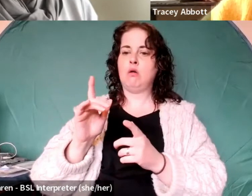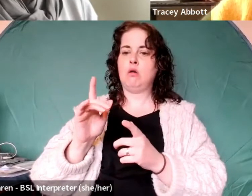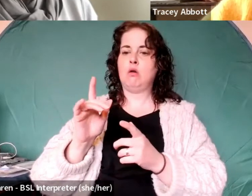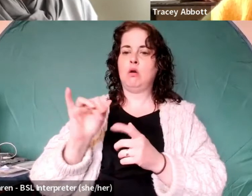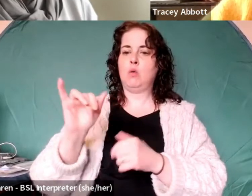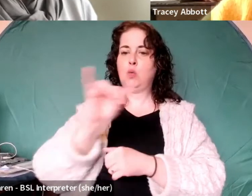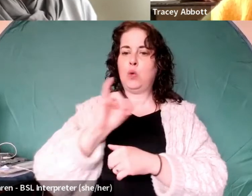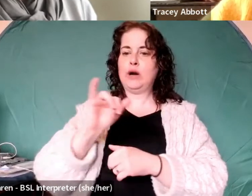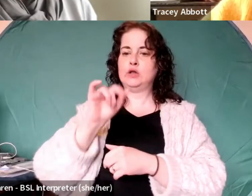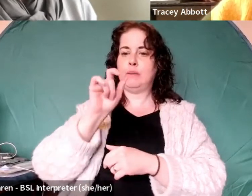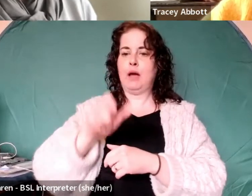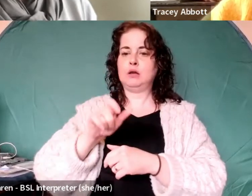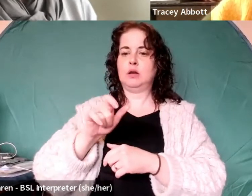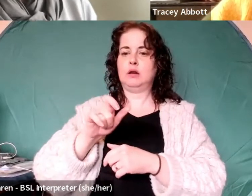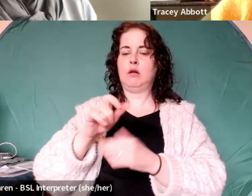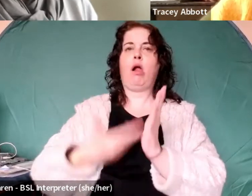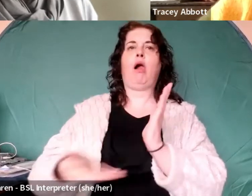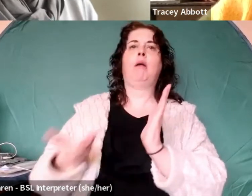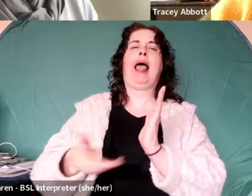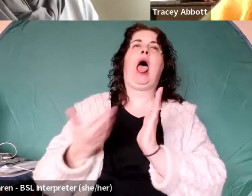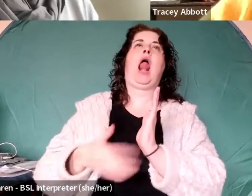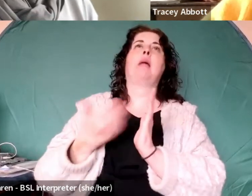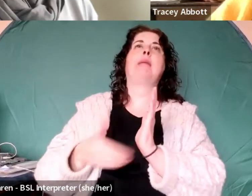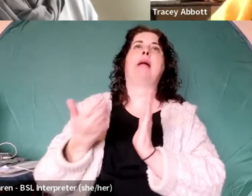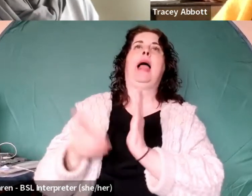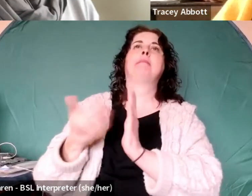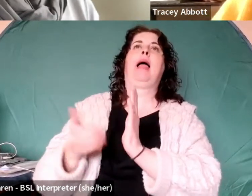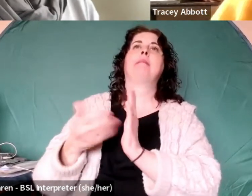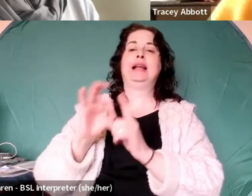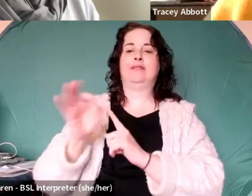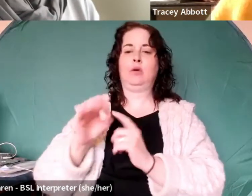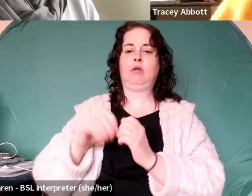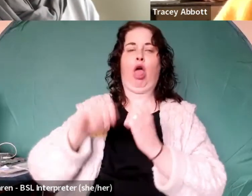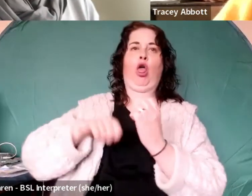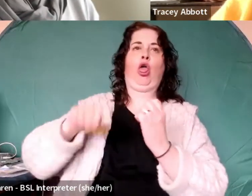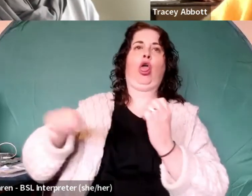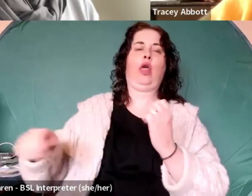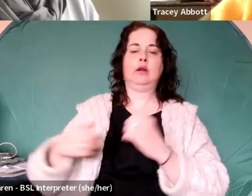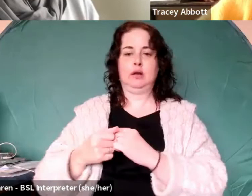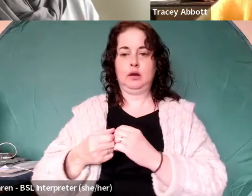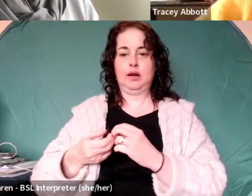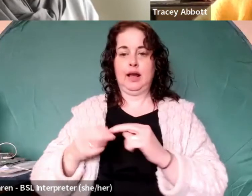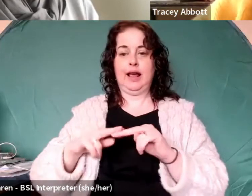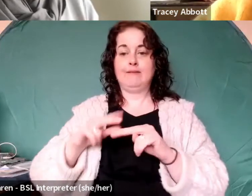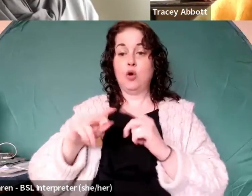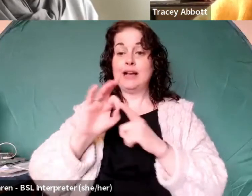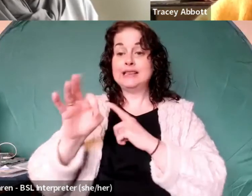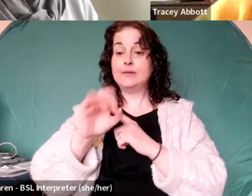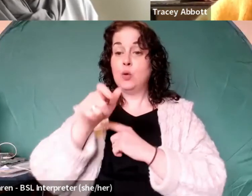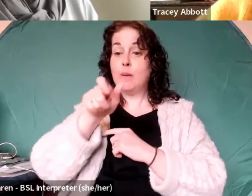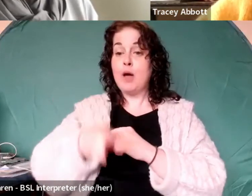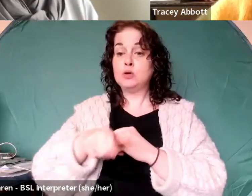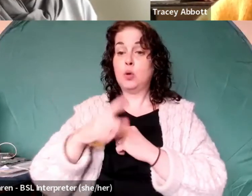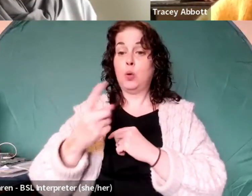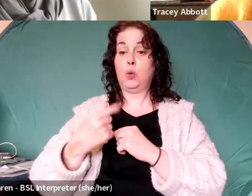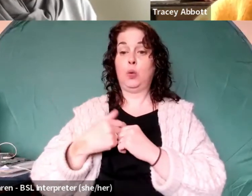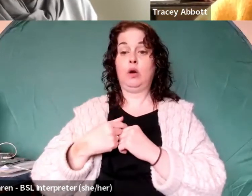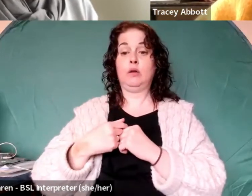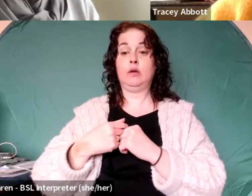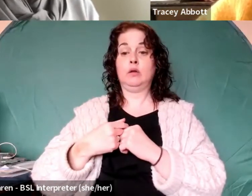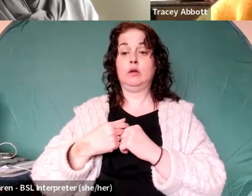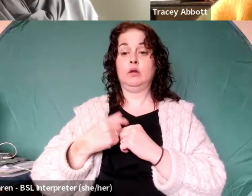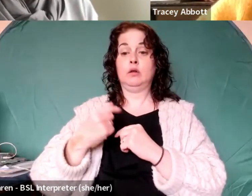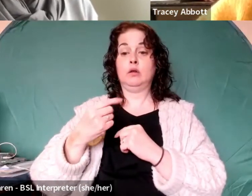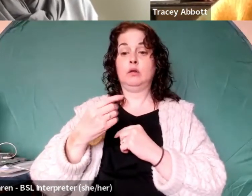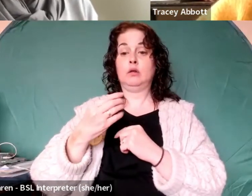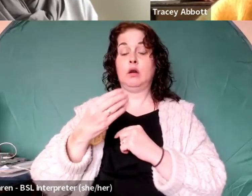is the best candidate at blagging at interviews. And if you're interviewing for someone who is, you know, I think of some, there are